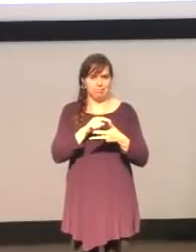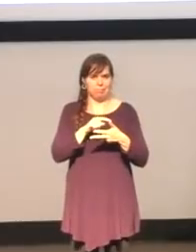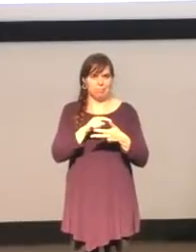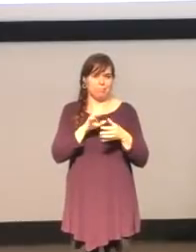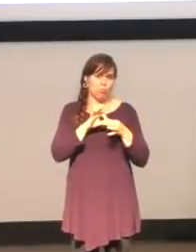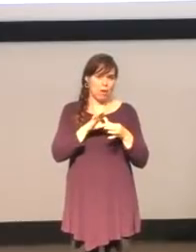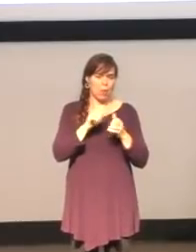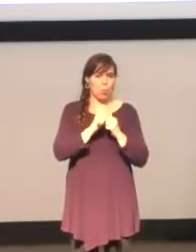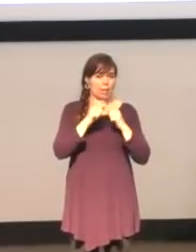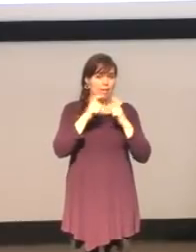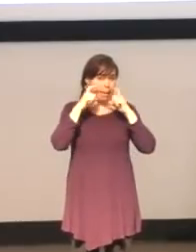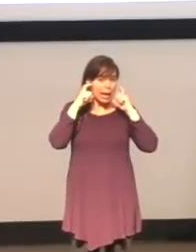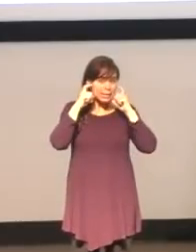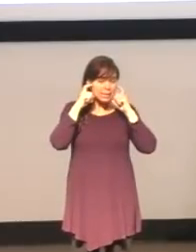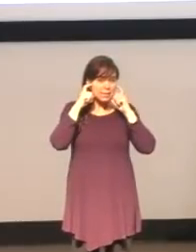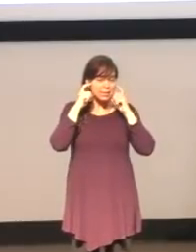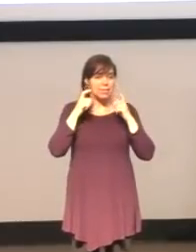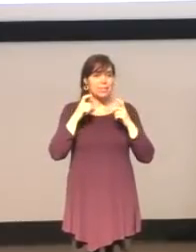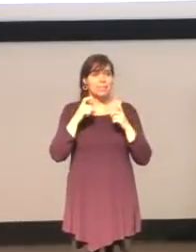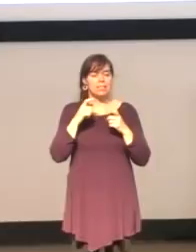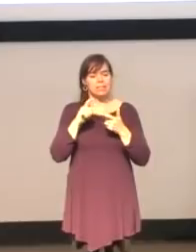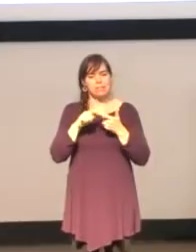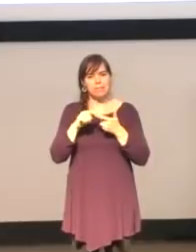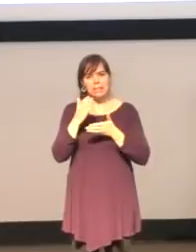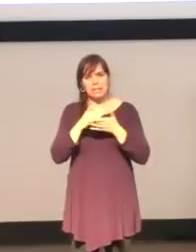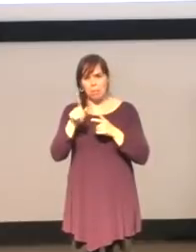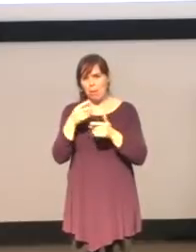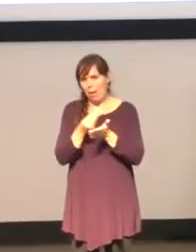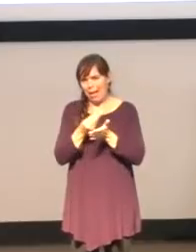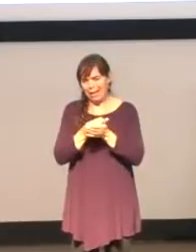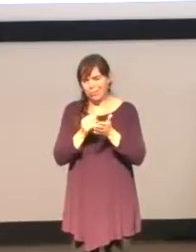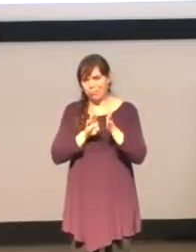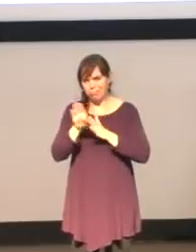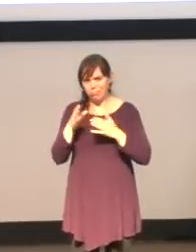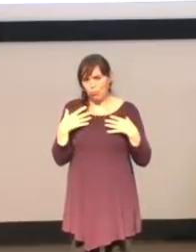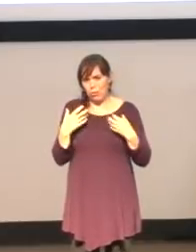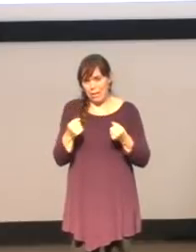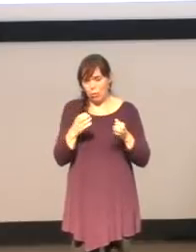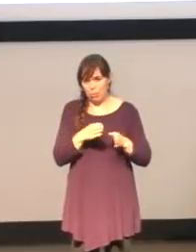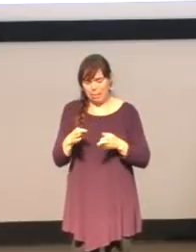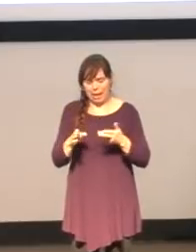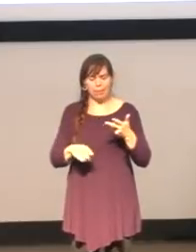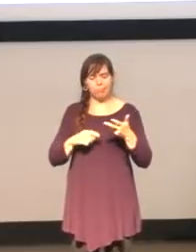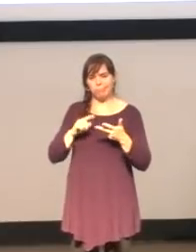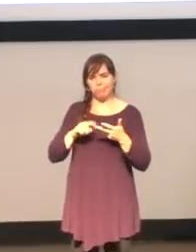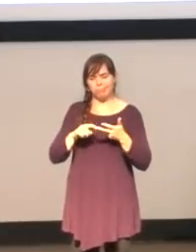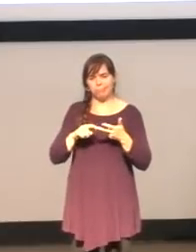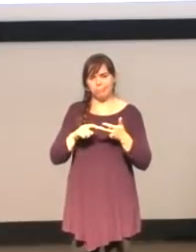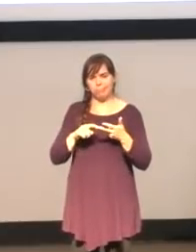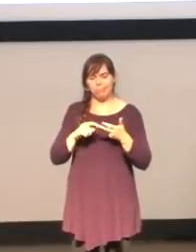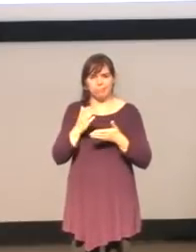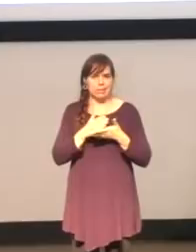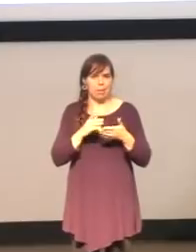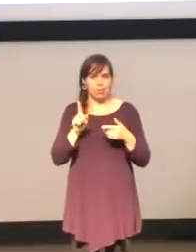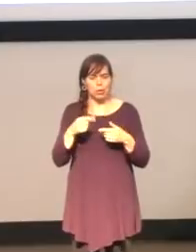to masking, some related to the economic recovery plan, and some are